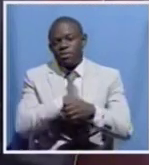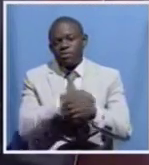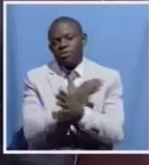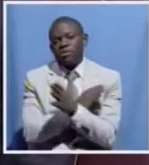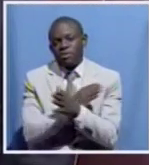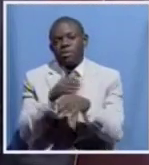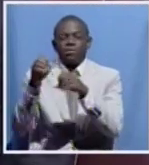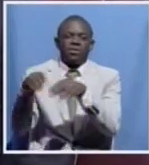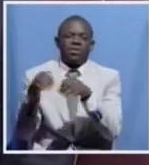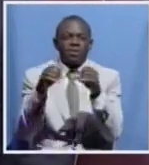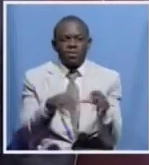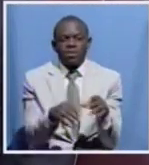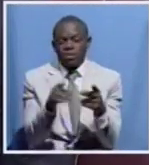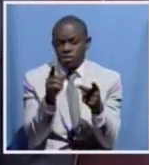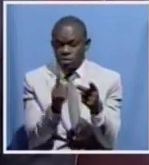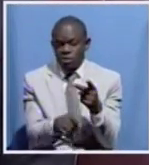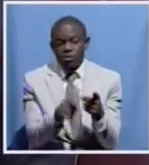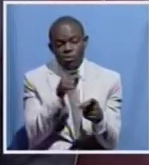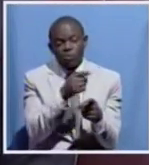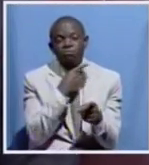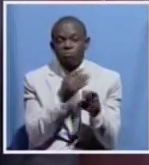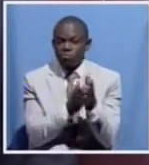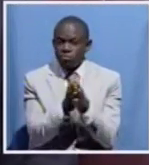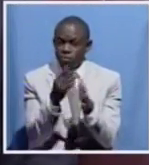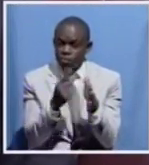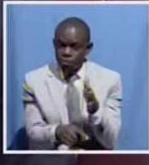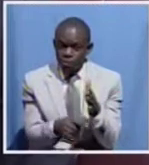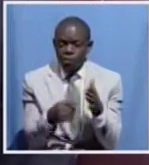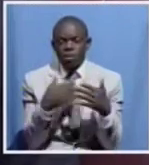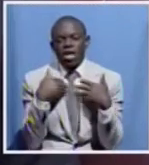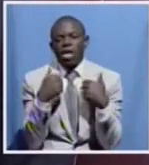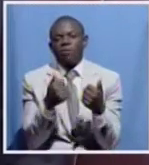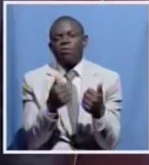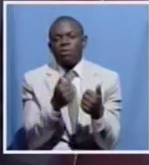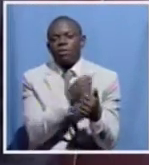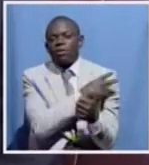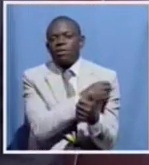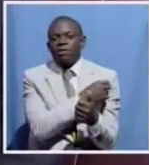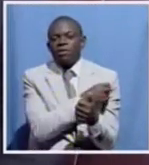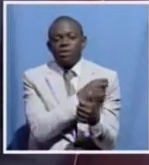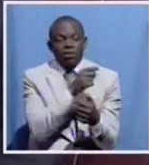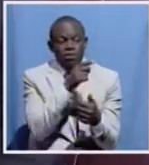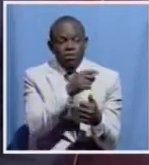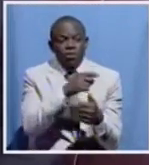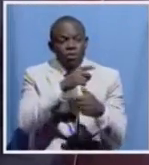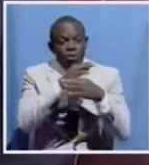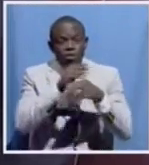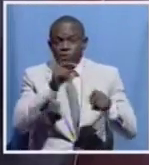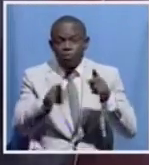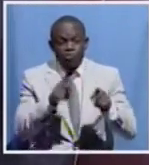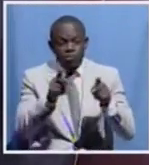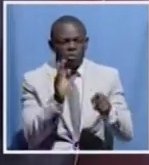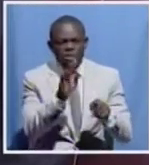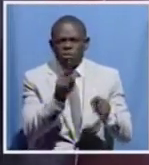health. They are also very great in health. As you know, they have some of the longest lifespans, not just in the world,